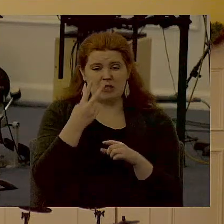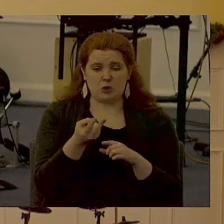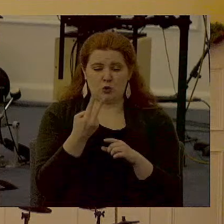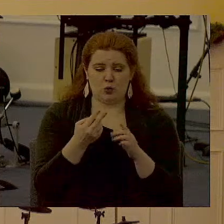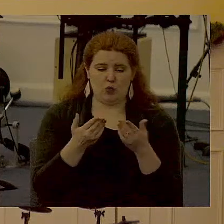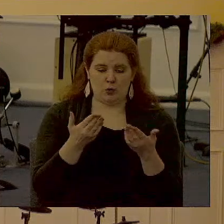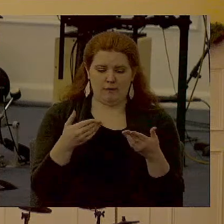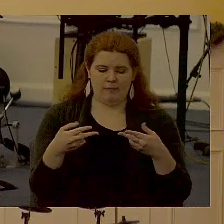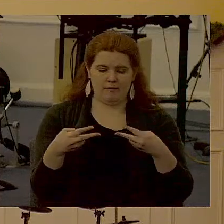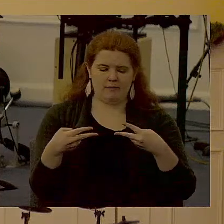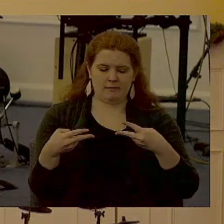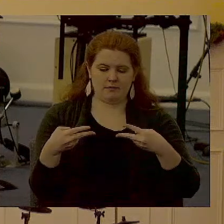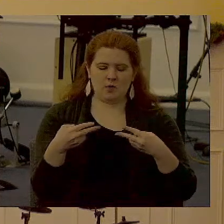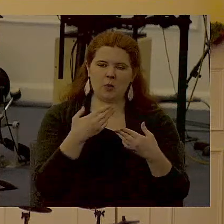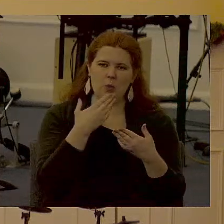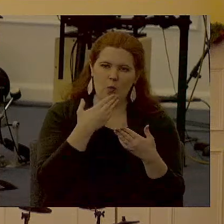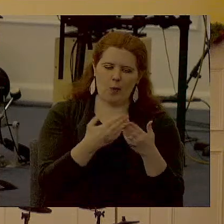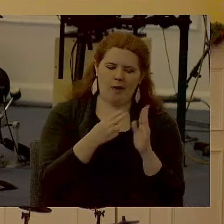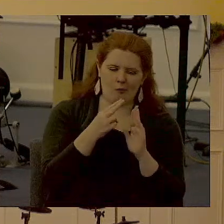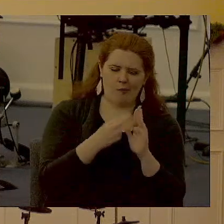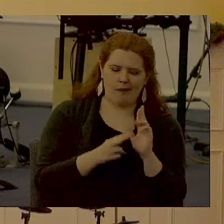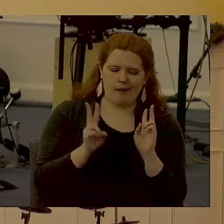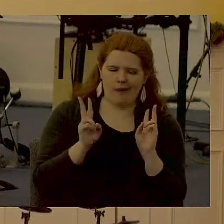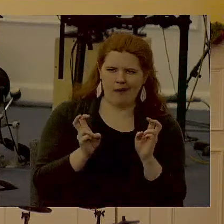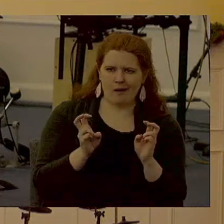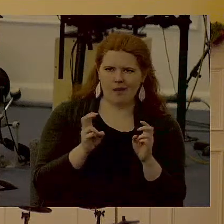call the well-read and the